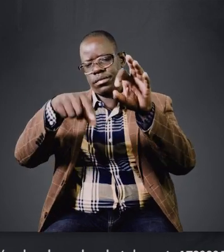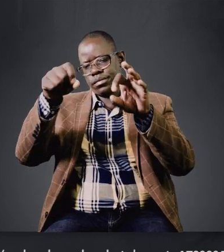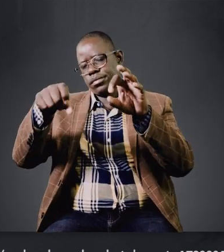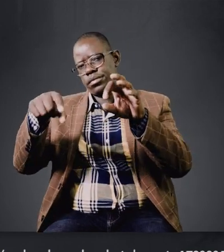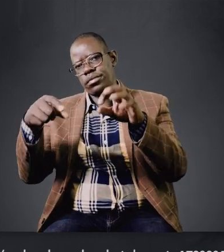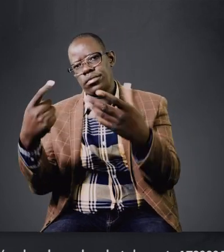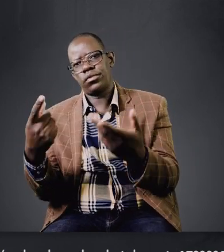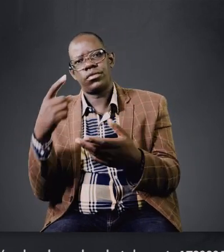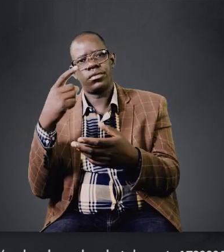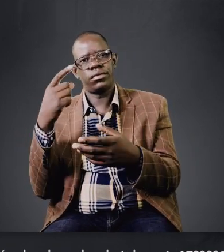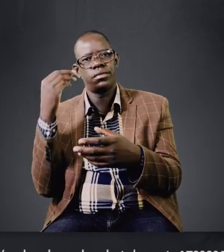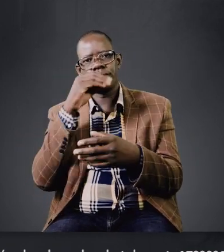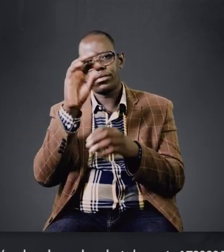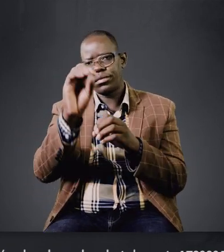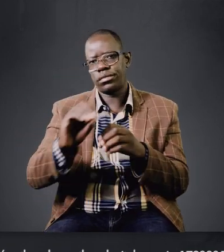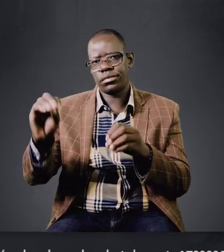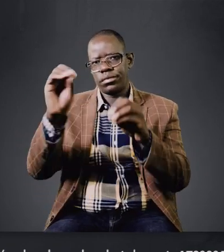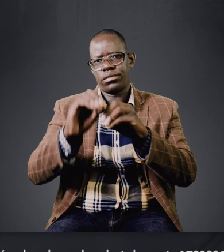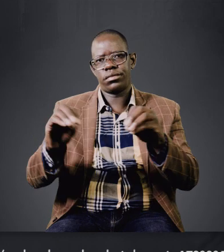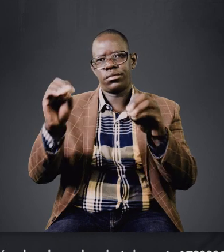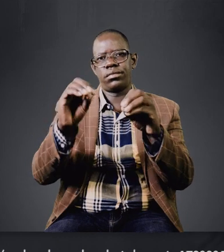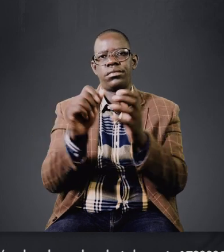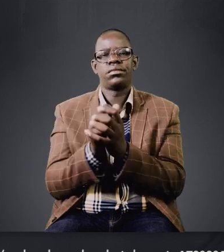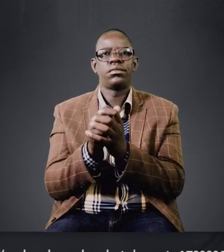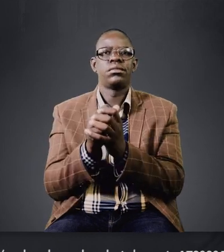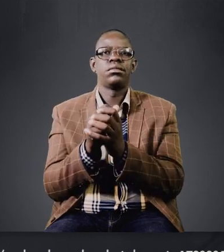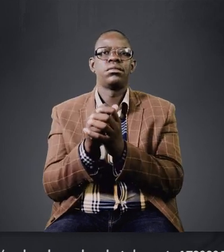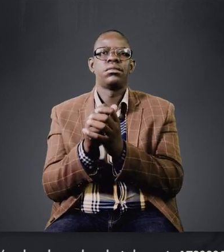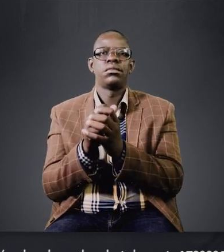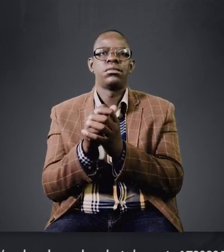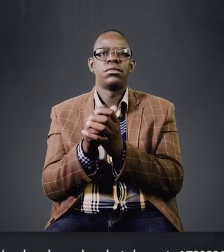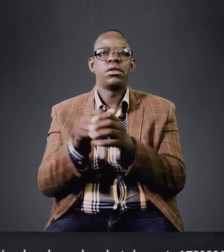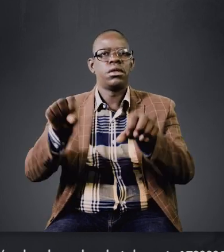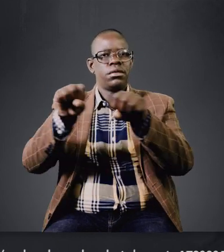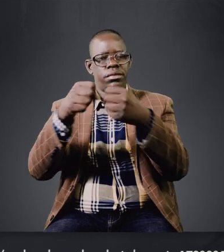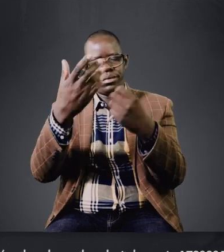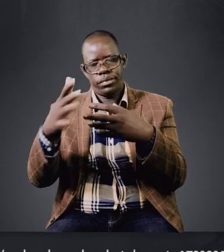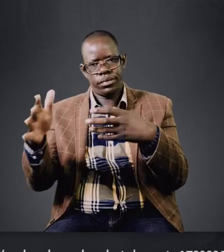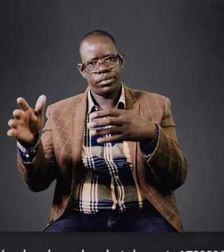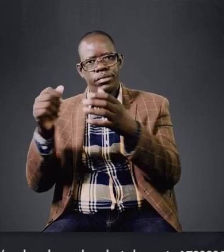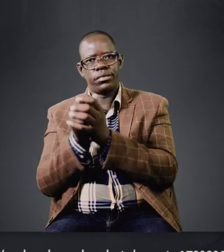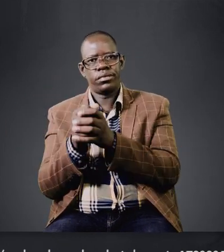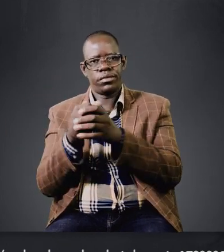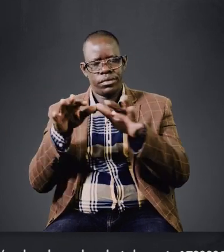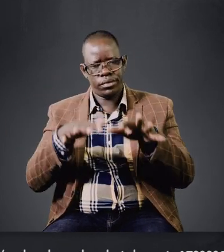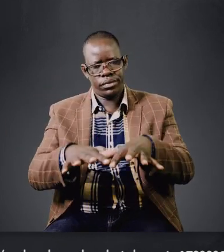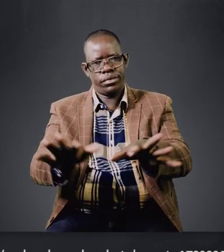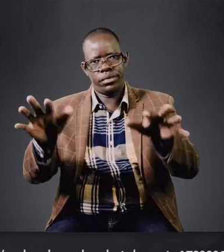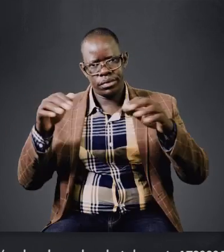people without drinking water or water to extinguish fires. Damaged water pipes can also cause